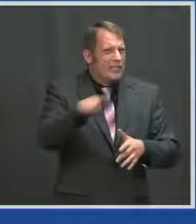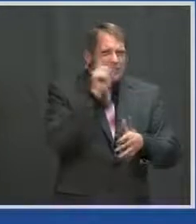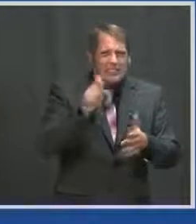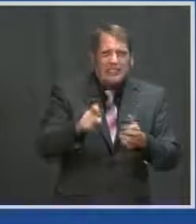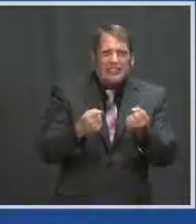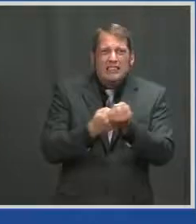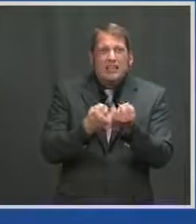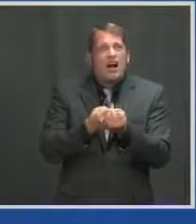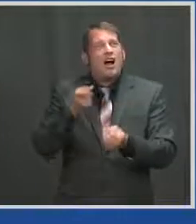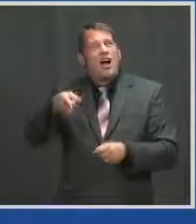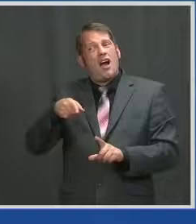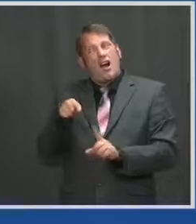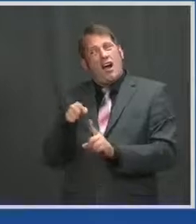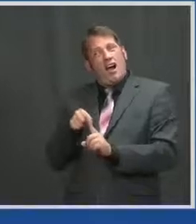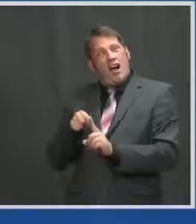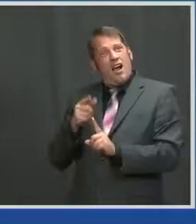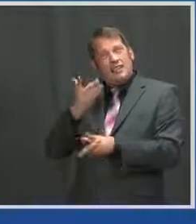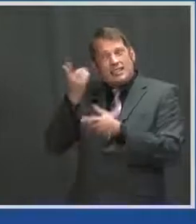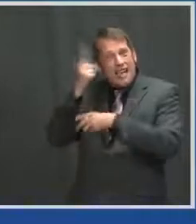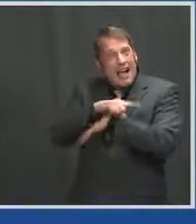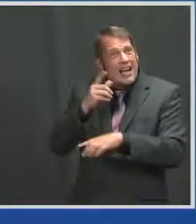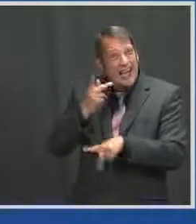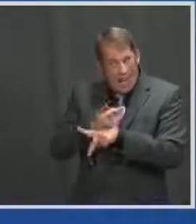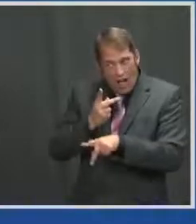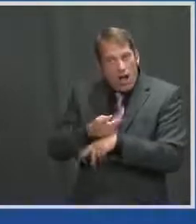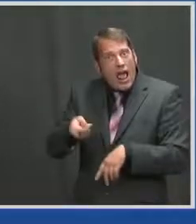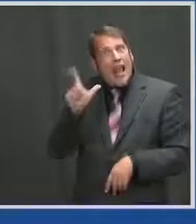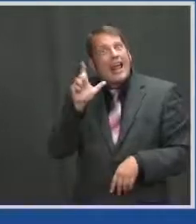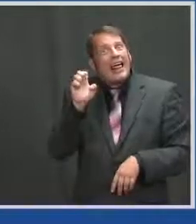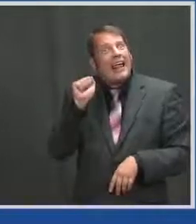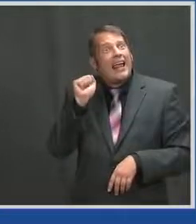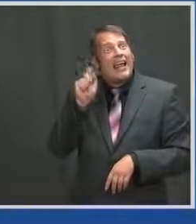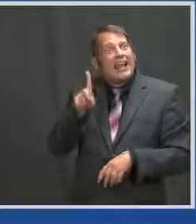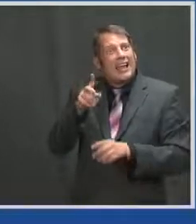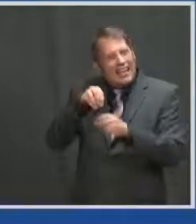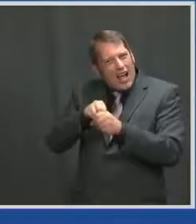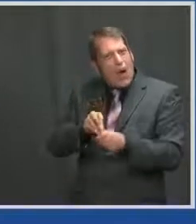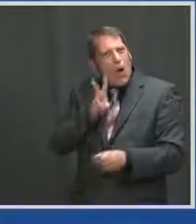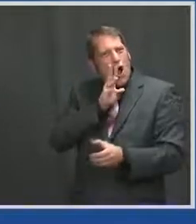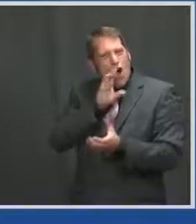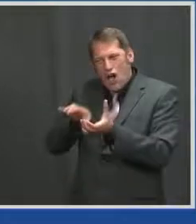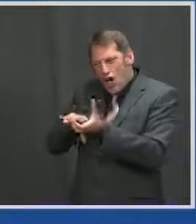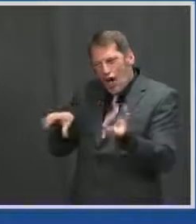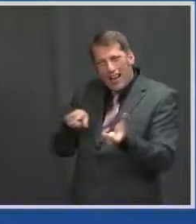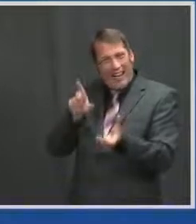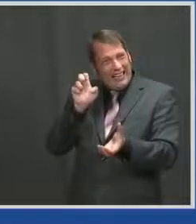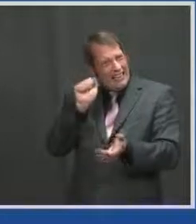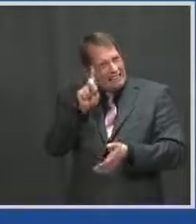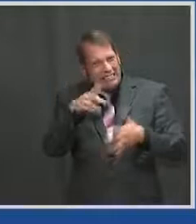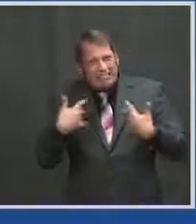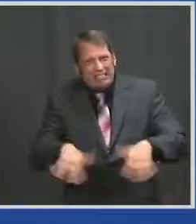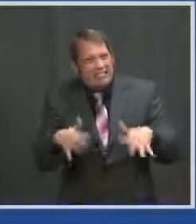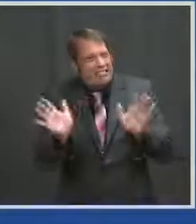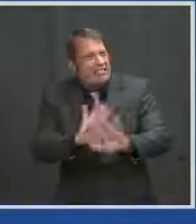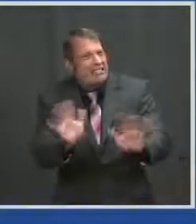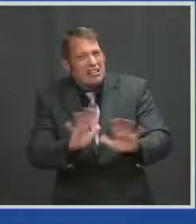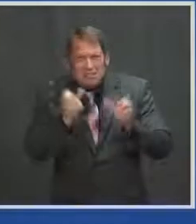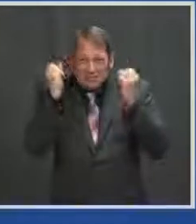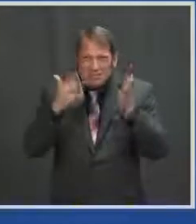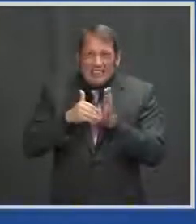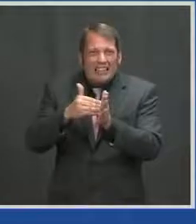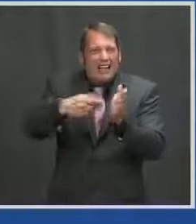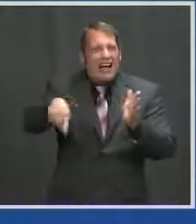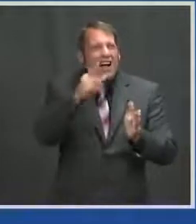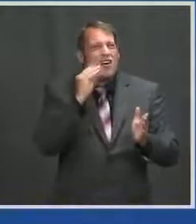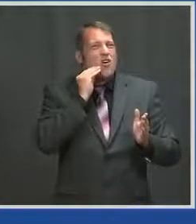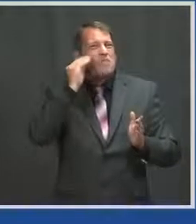where the water goes through. 10 million homes. I saw a water project